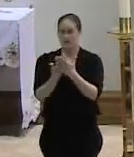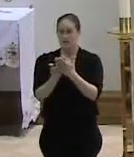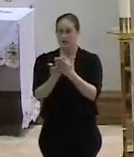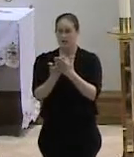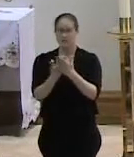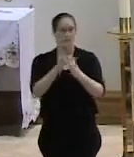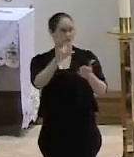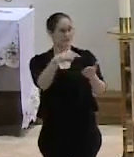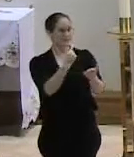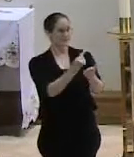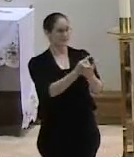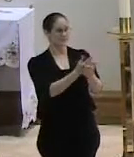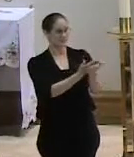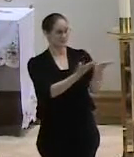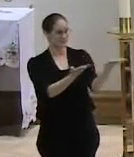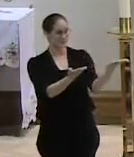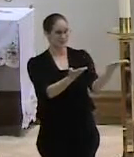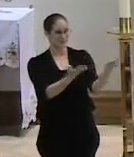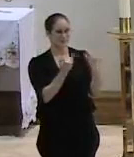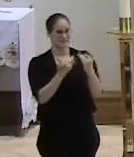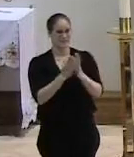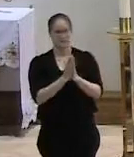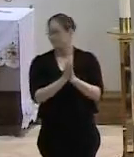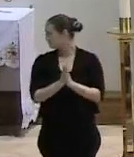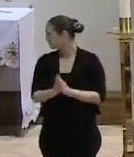of our graduates today.